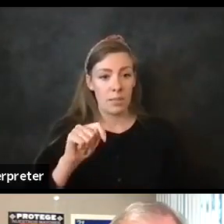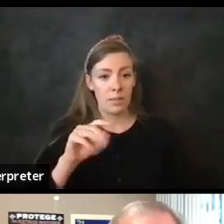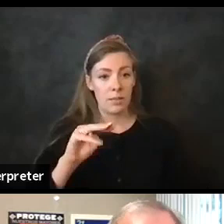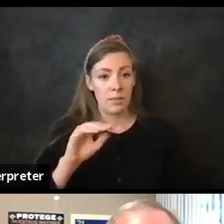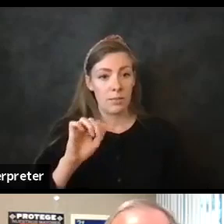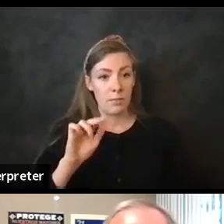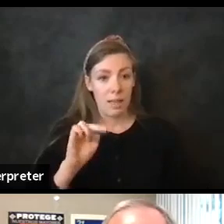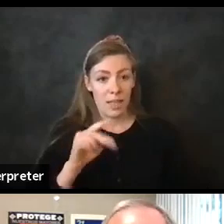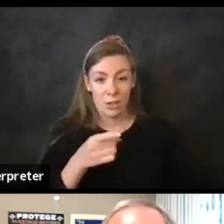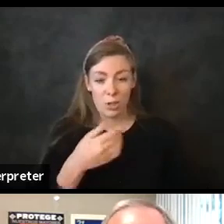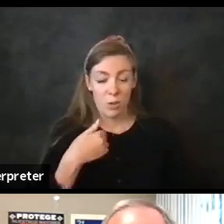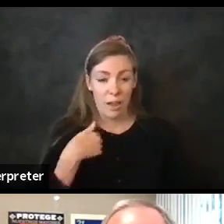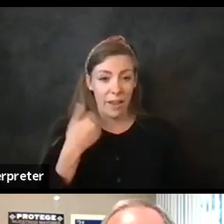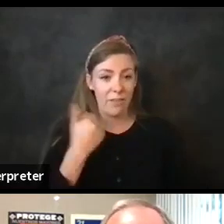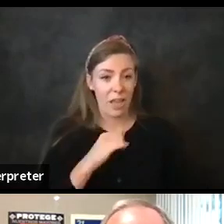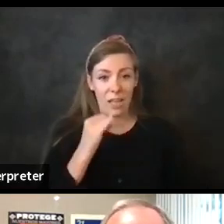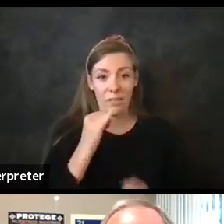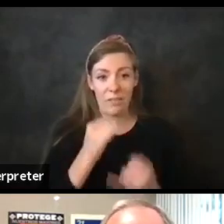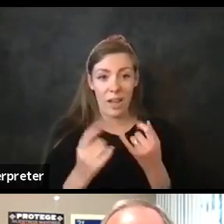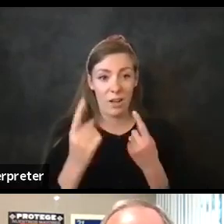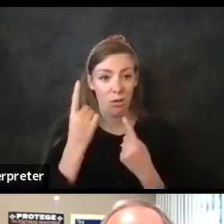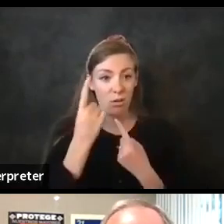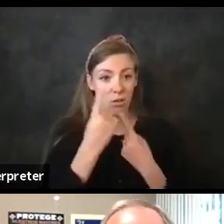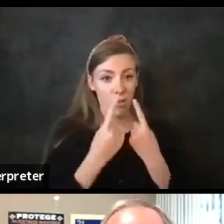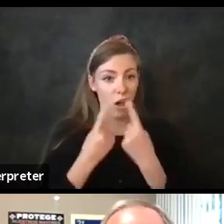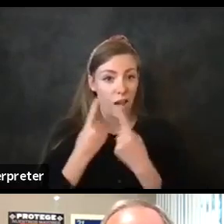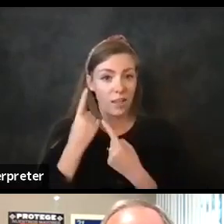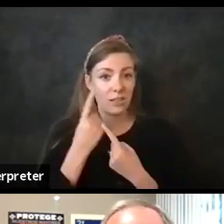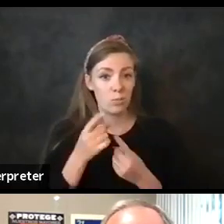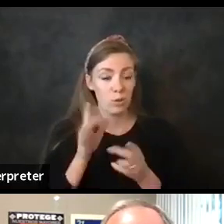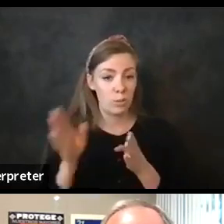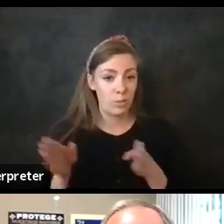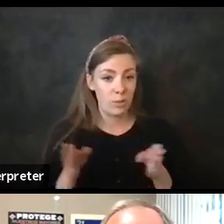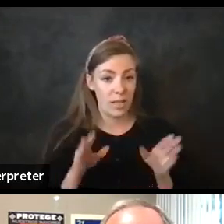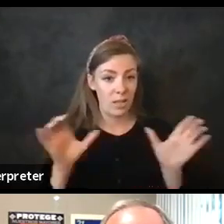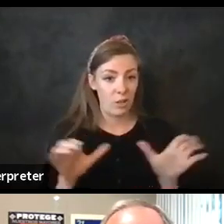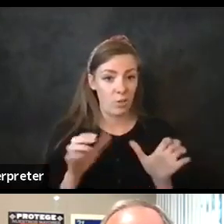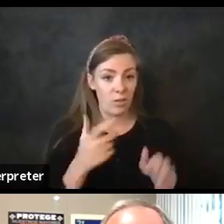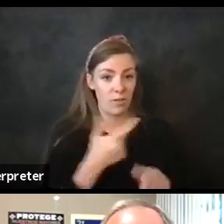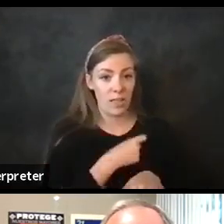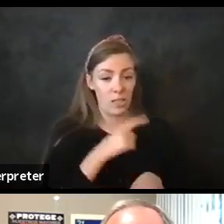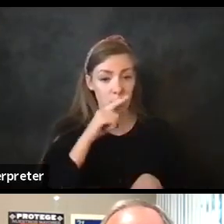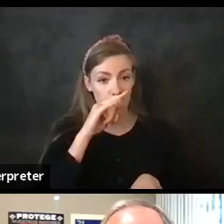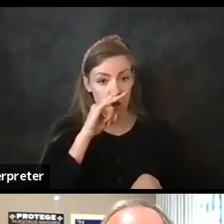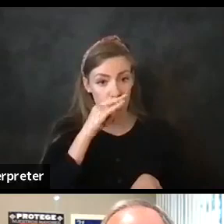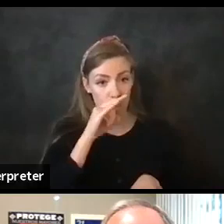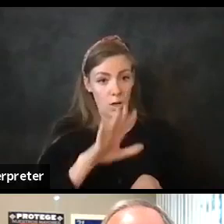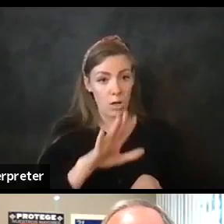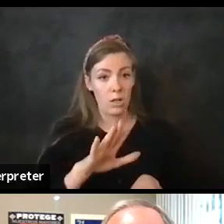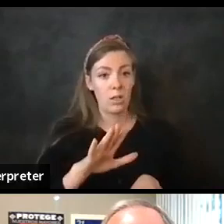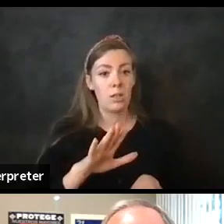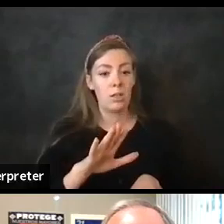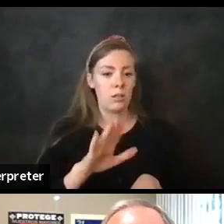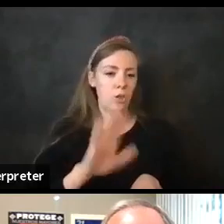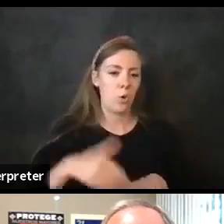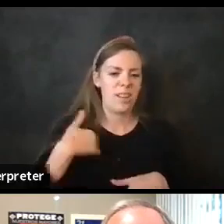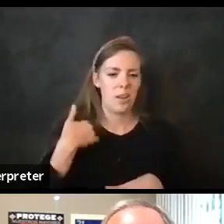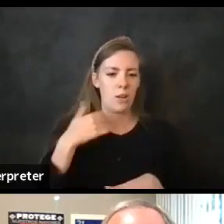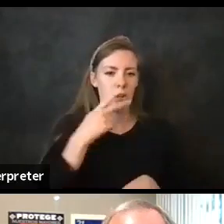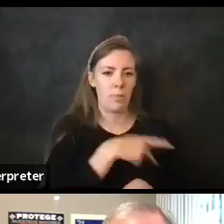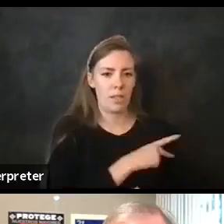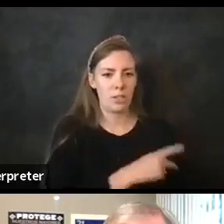and also just to pose the question, will you be planning on doing vaccinations for your younger patients? Will you be offering